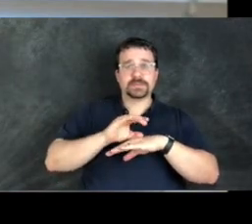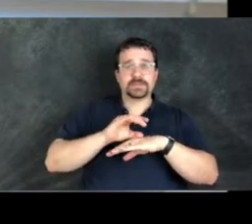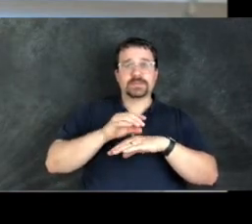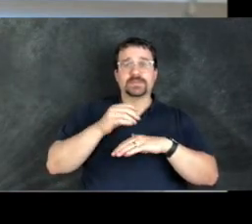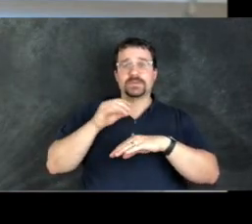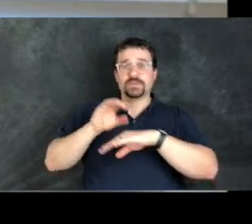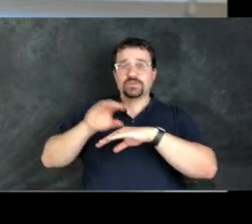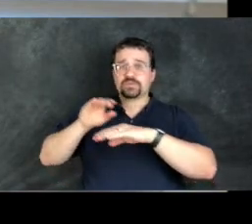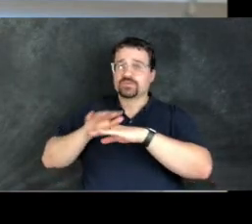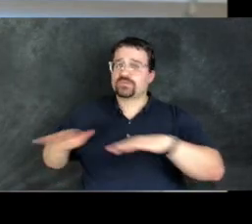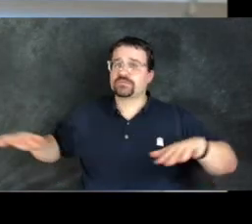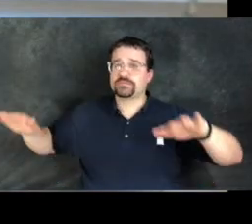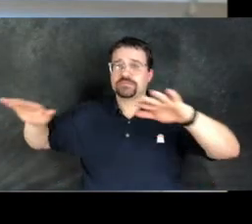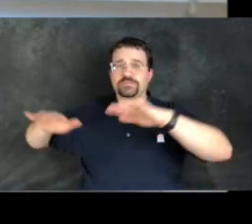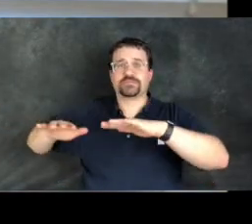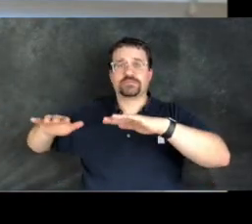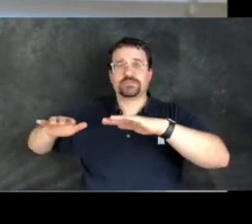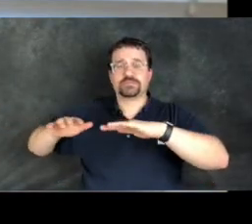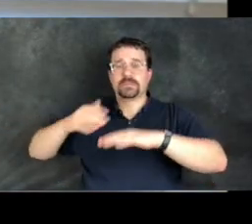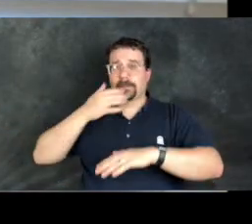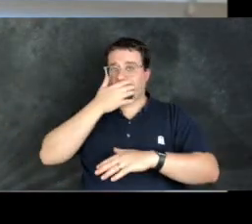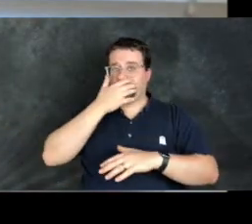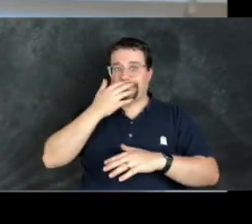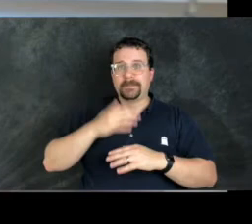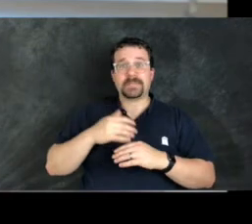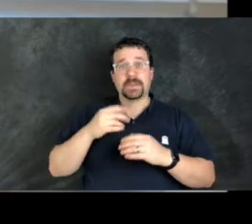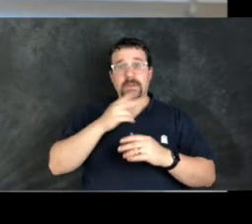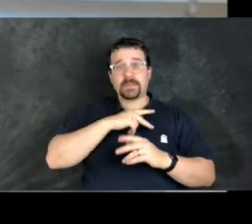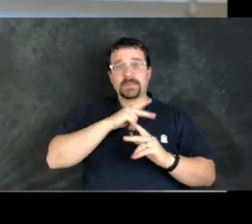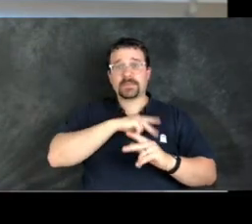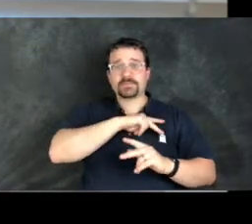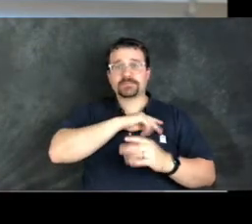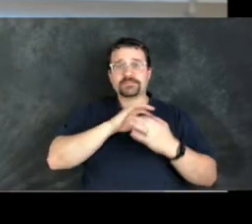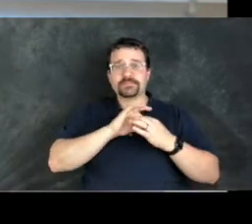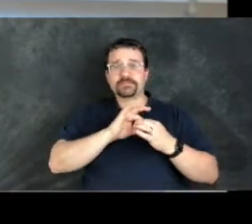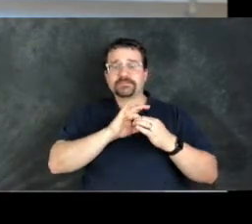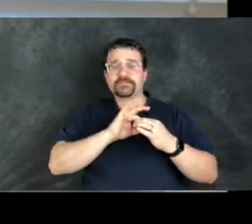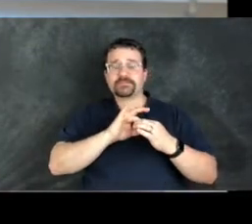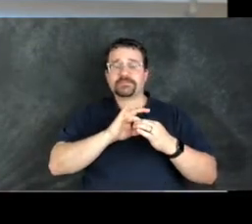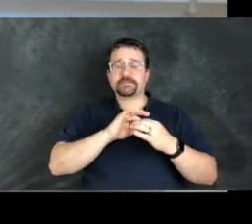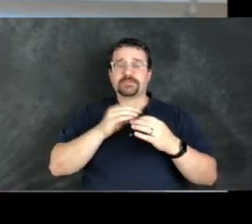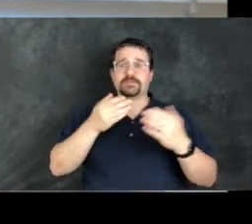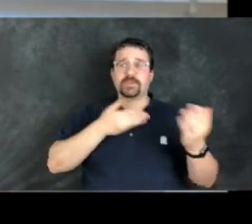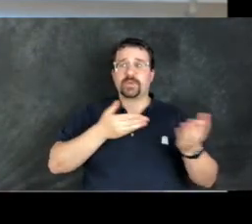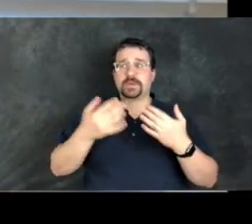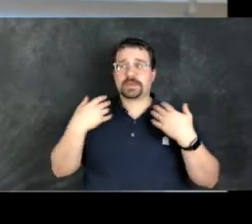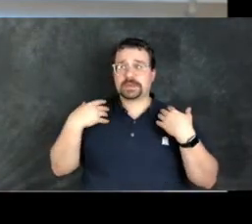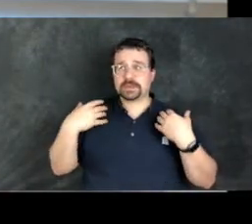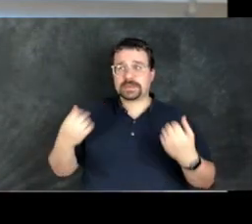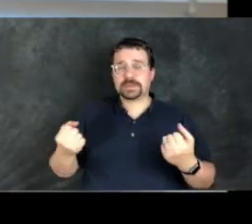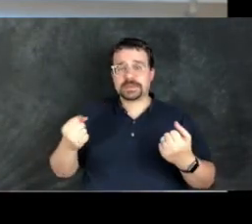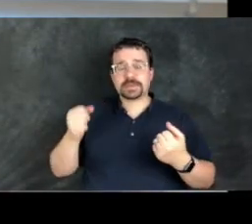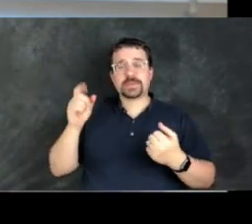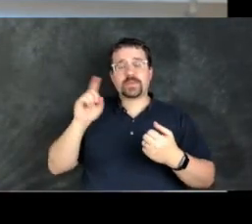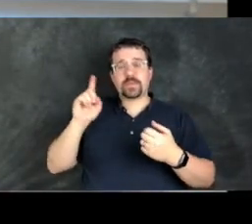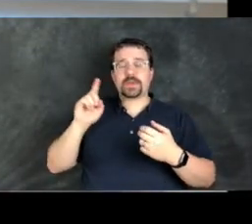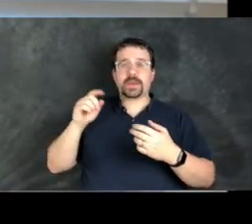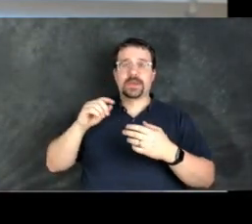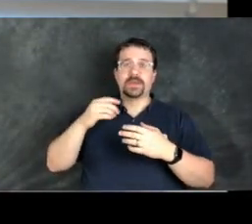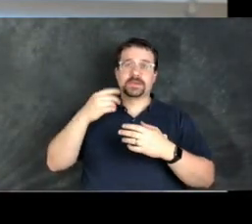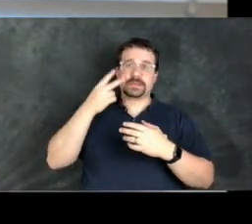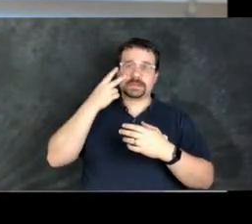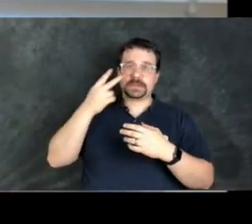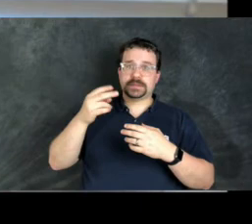in the church around the world. In our personal relationships, bring healing where there